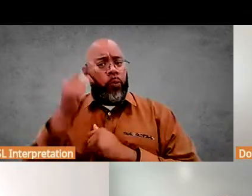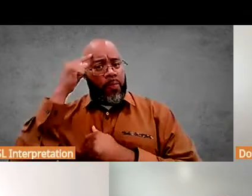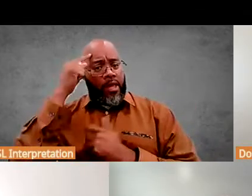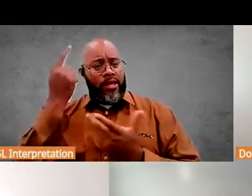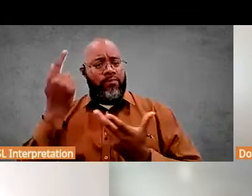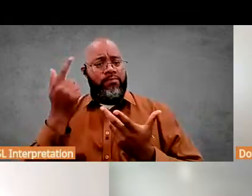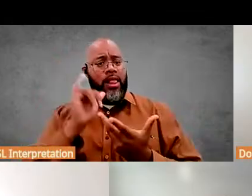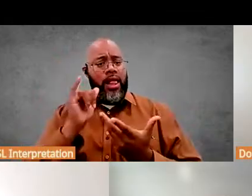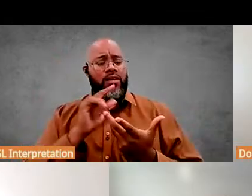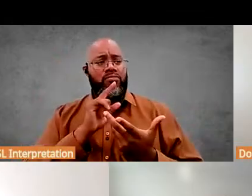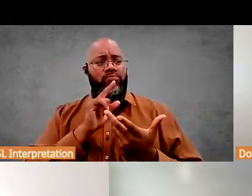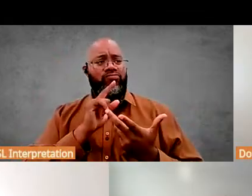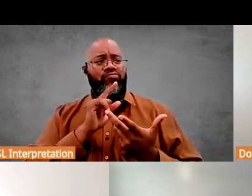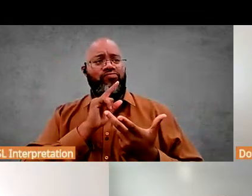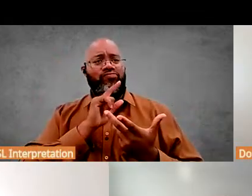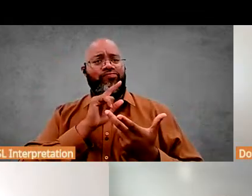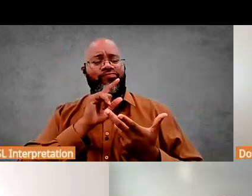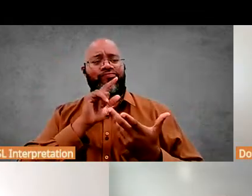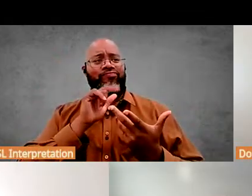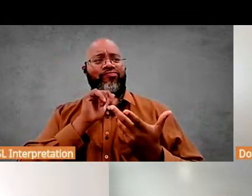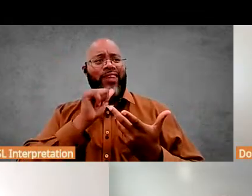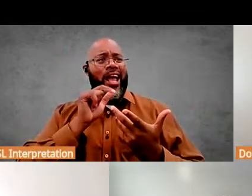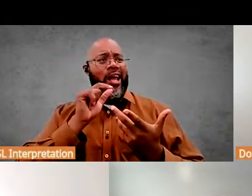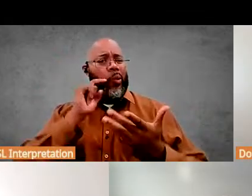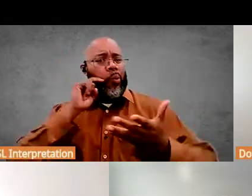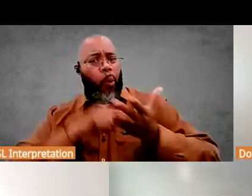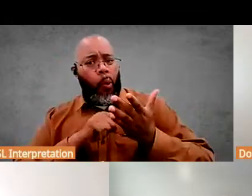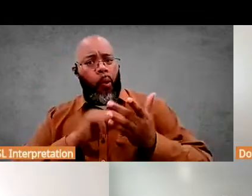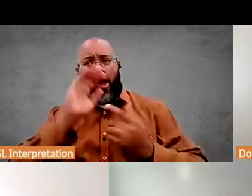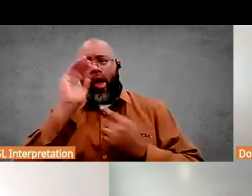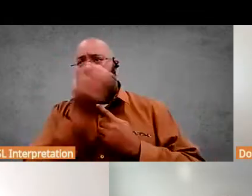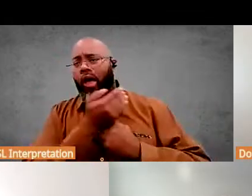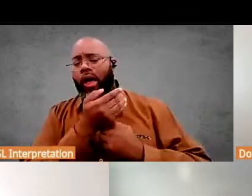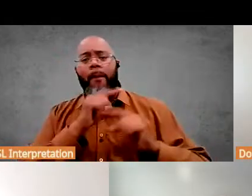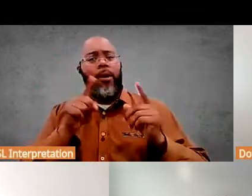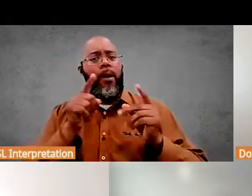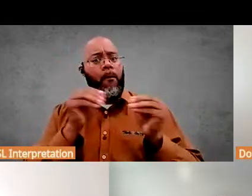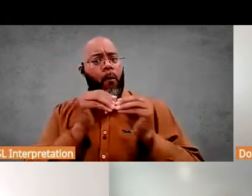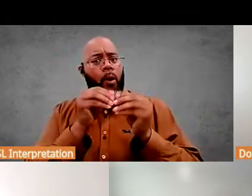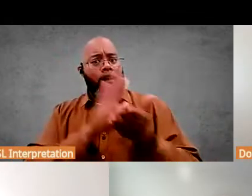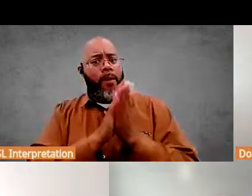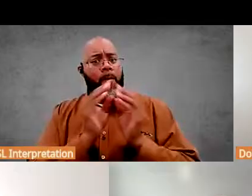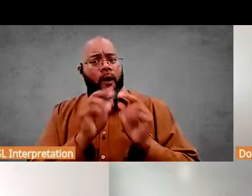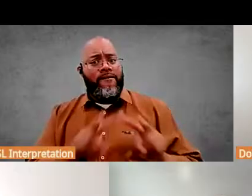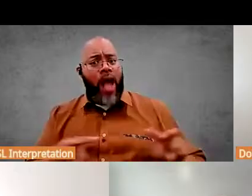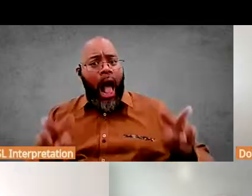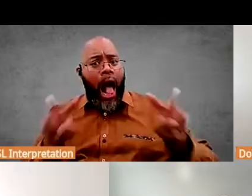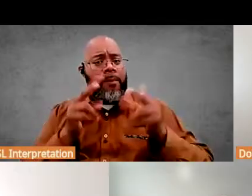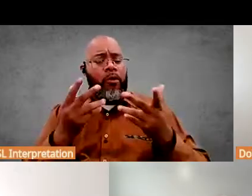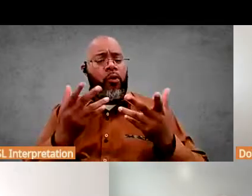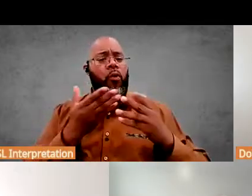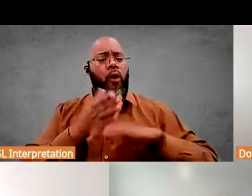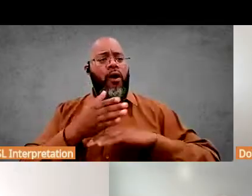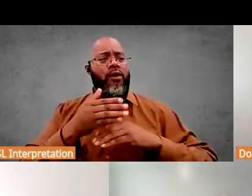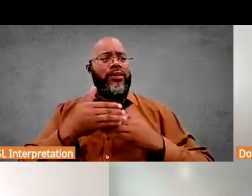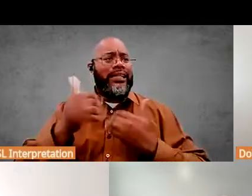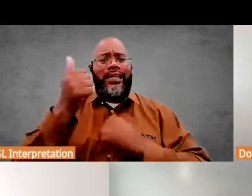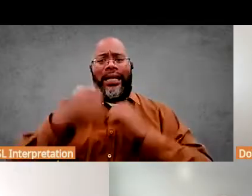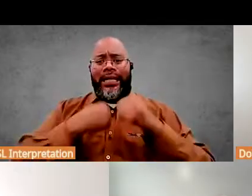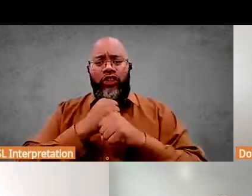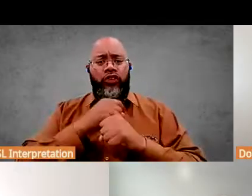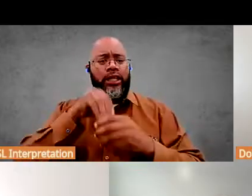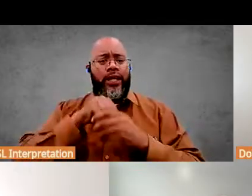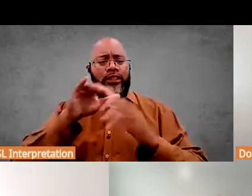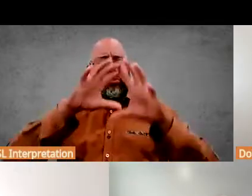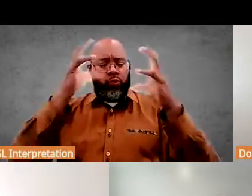like overlooked or become more increasingly valuable over like, the next decade in this global space